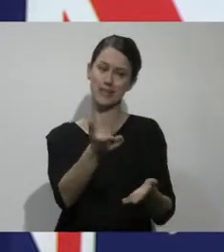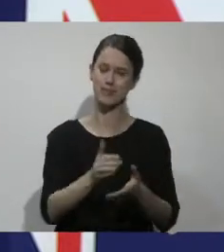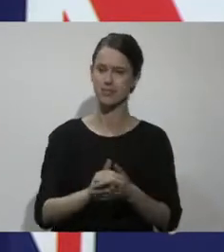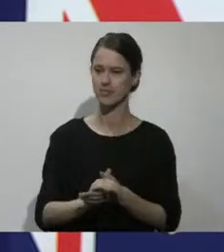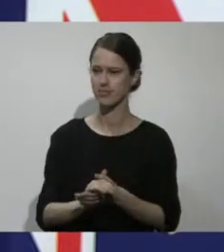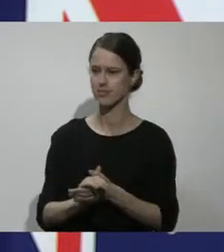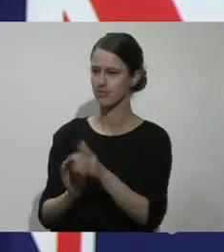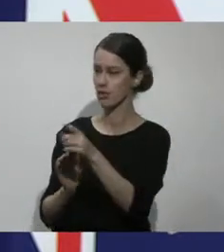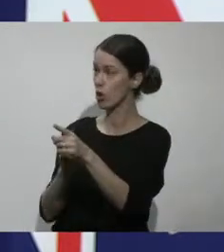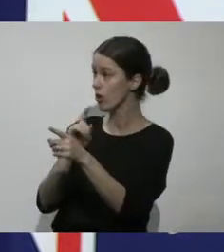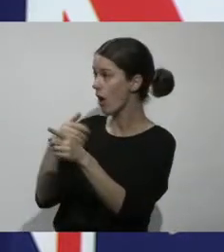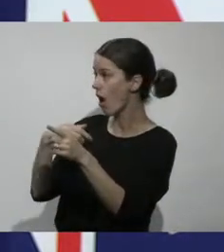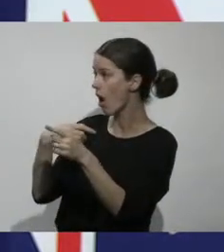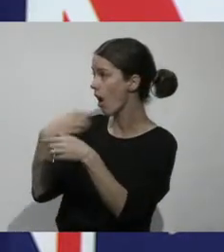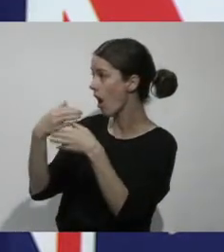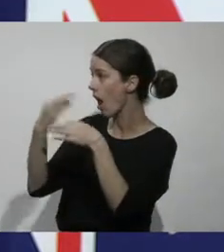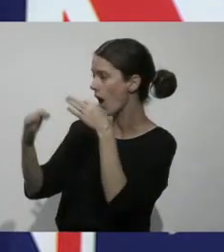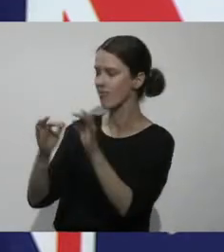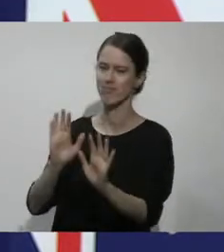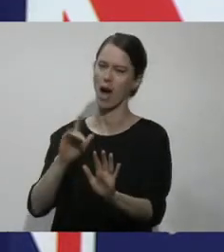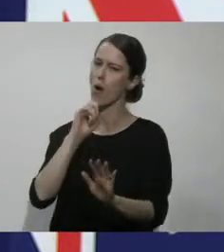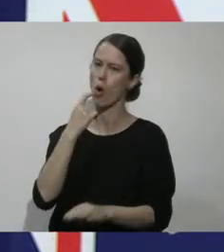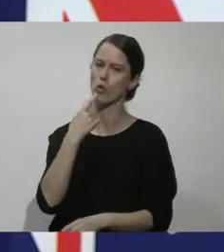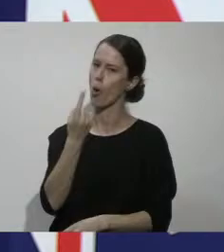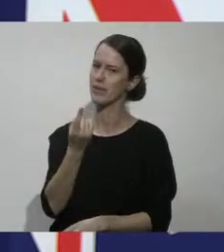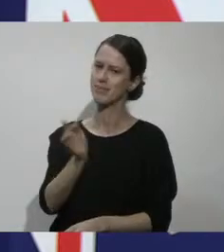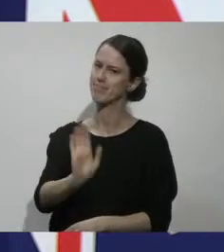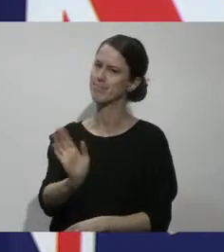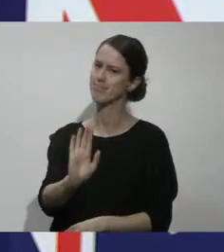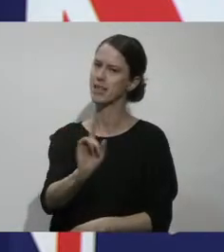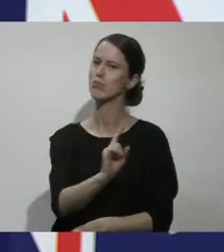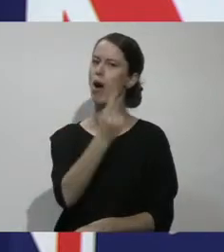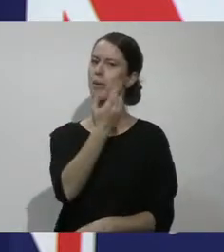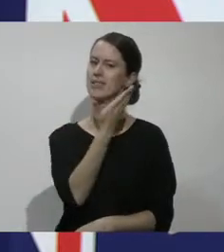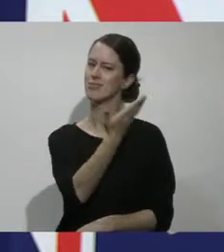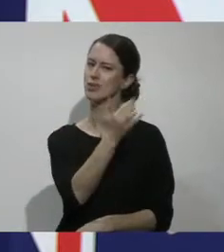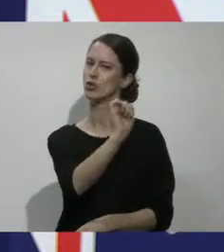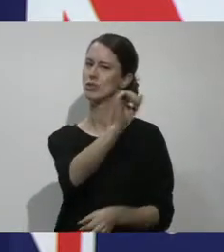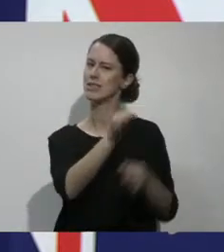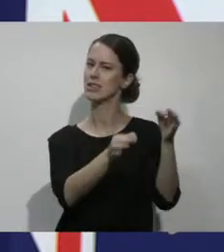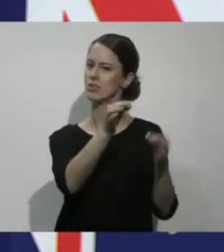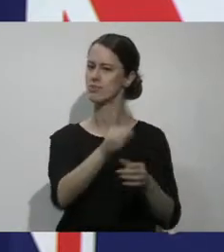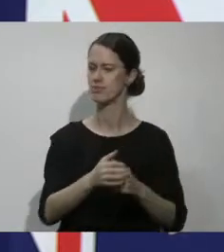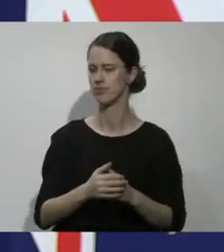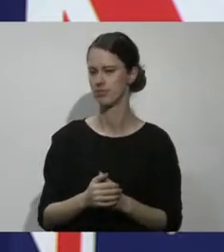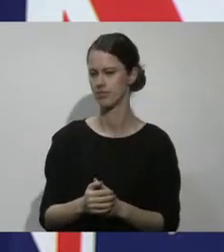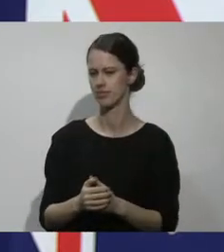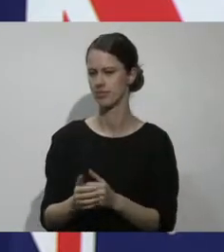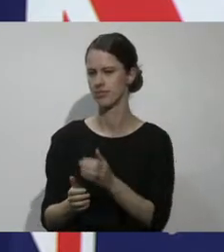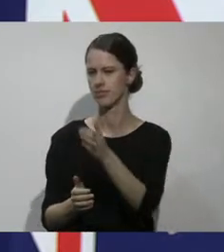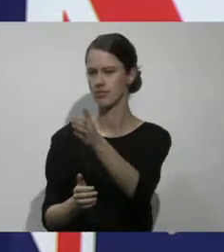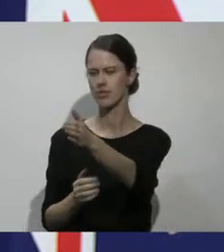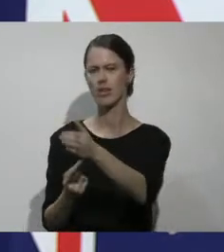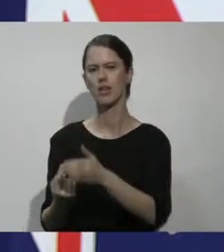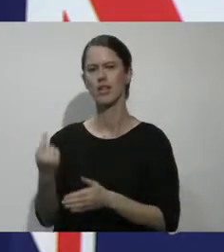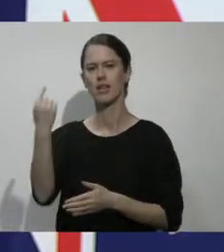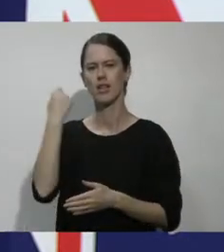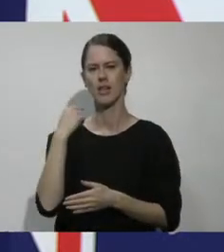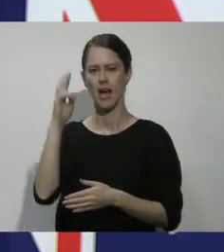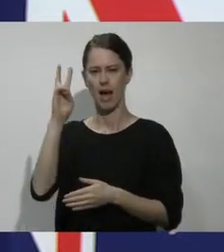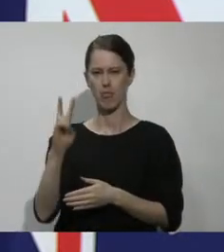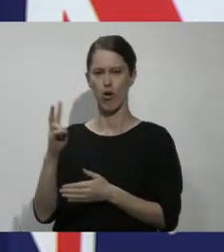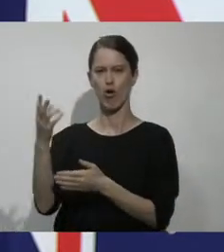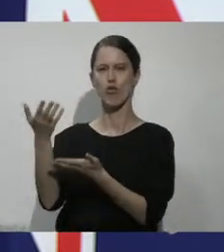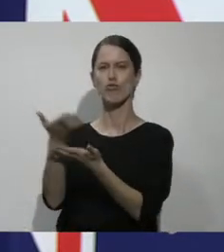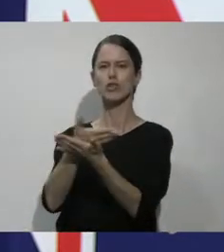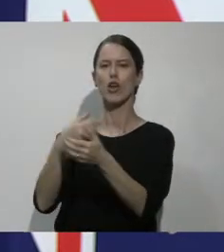Be fair to campaign. I'm not going to comment. Ben, I'm not going to comment further on it. The Prime Minister is the person who makes that call. In April, the Reserve Bank said that under level 3,